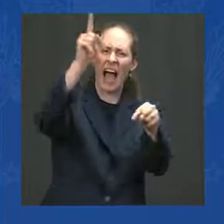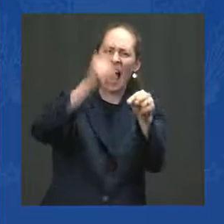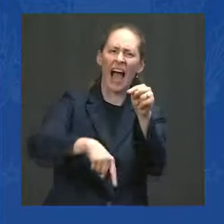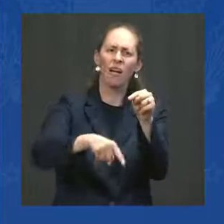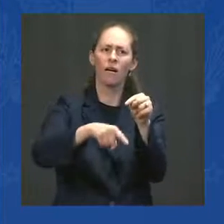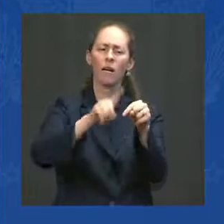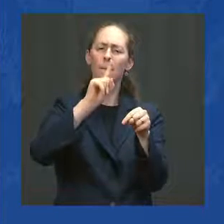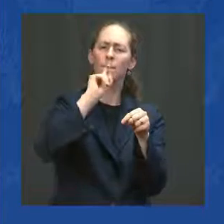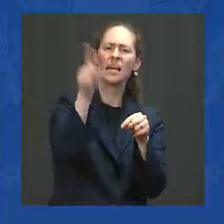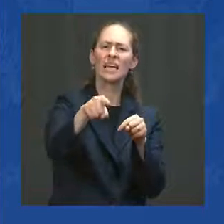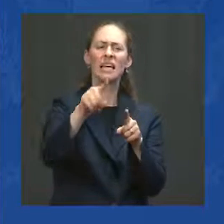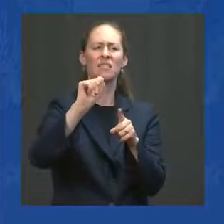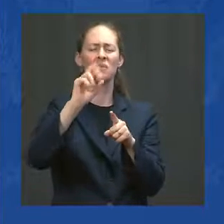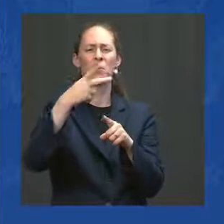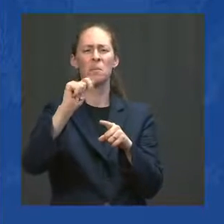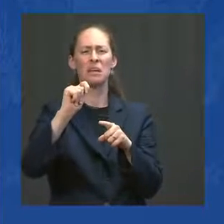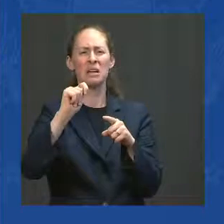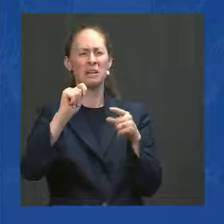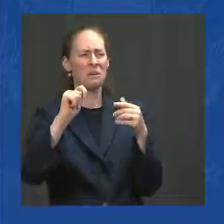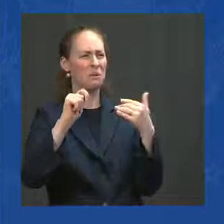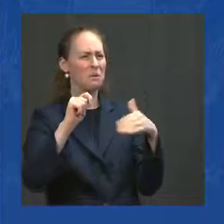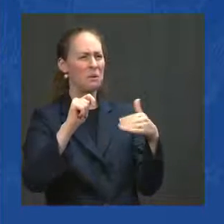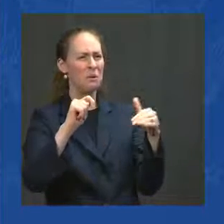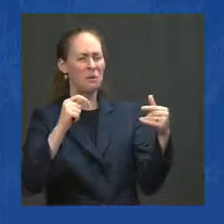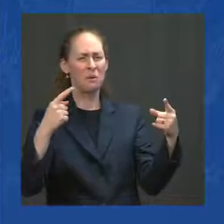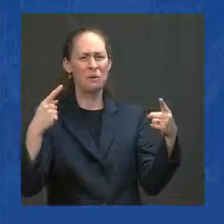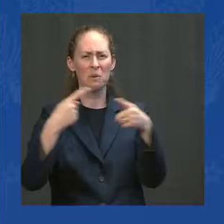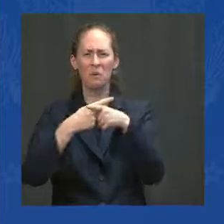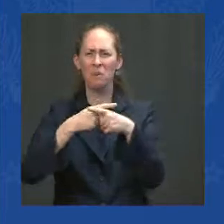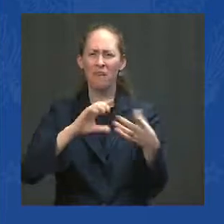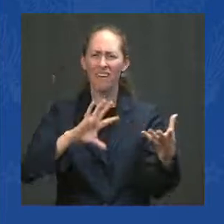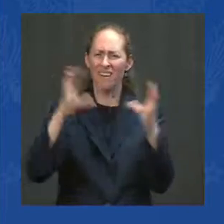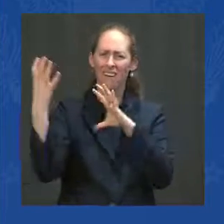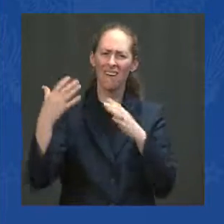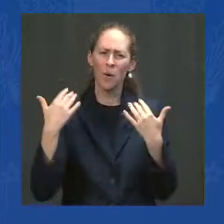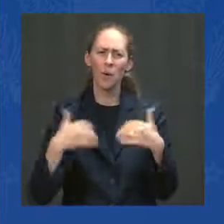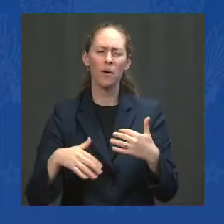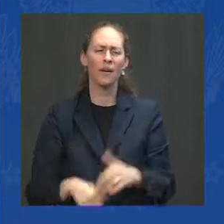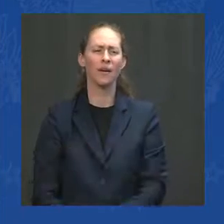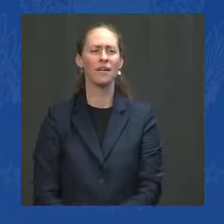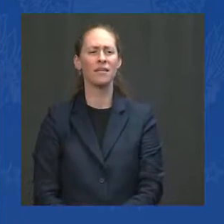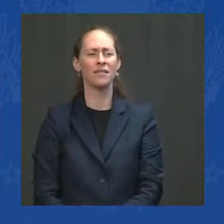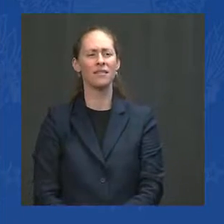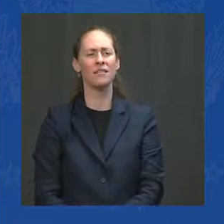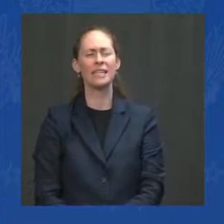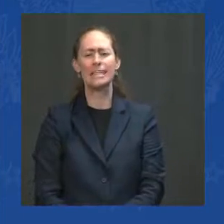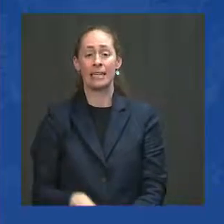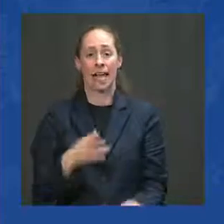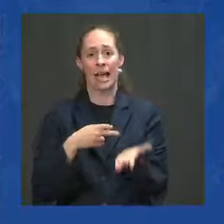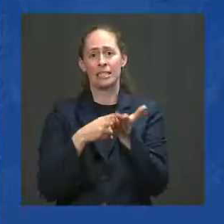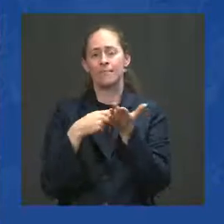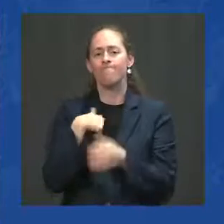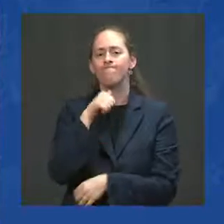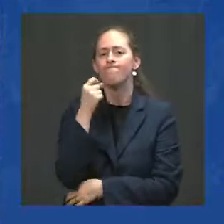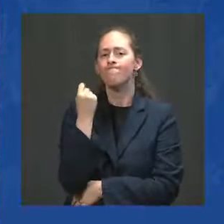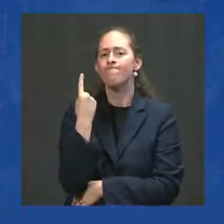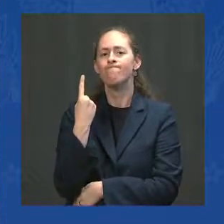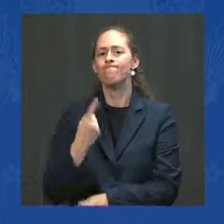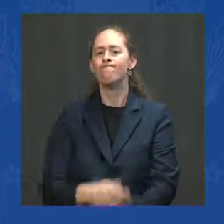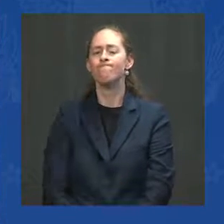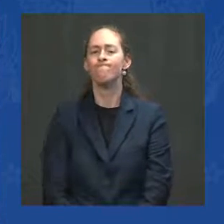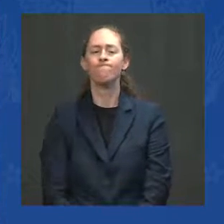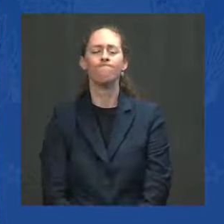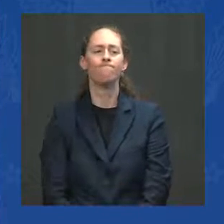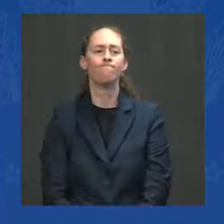totally counterintuitive and, quite frankly, disingenuous. Presidential powers to intervene in states like Texas and Florida where they are banning